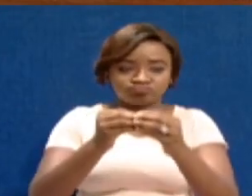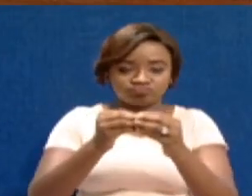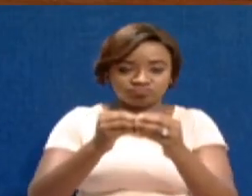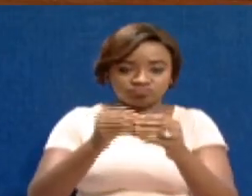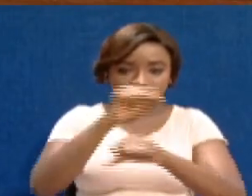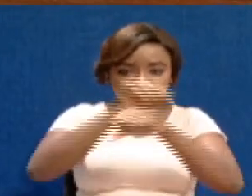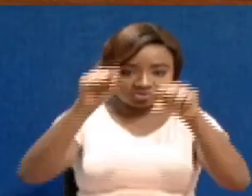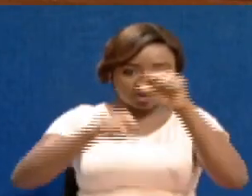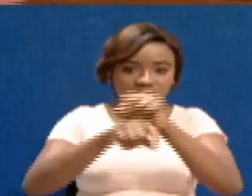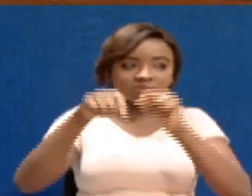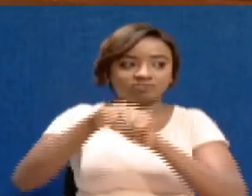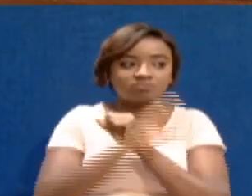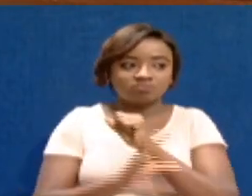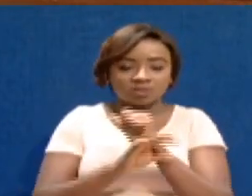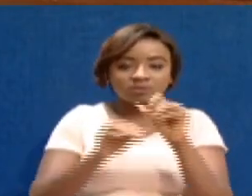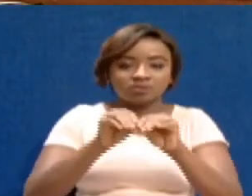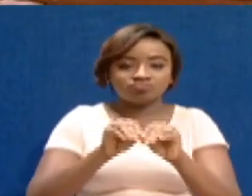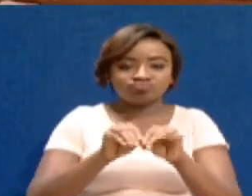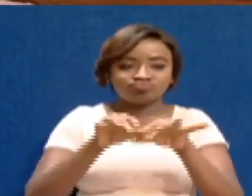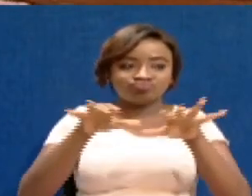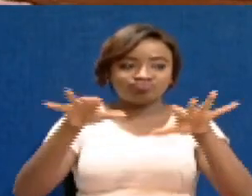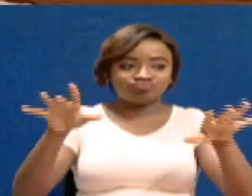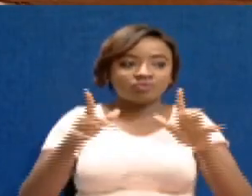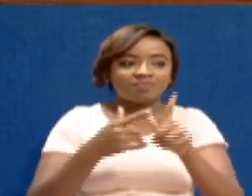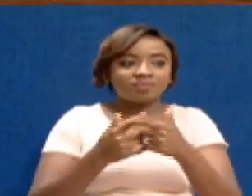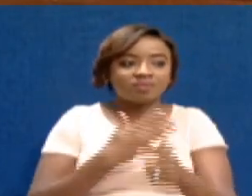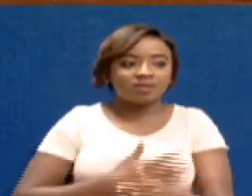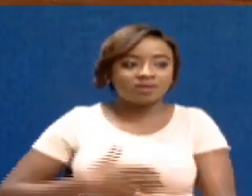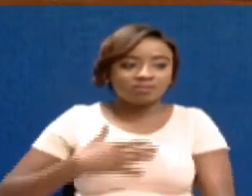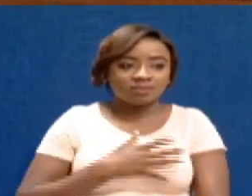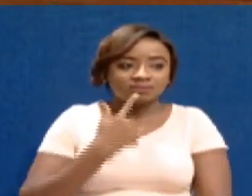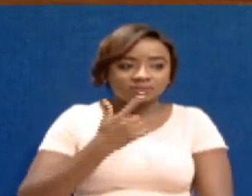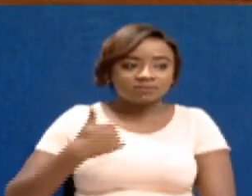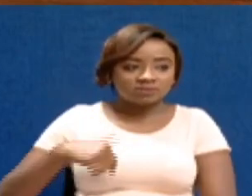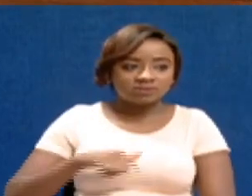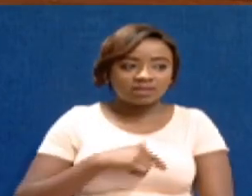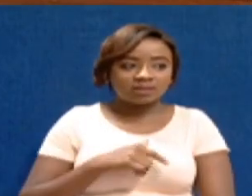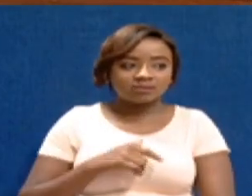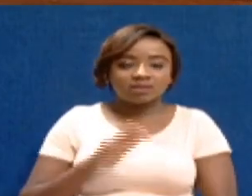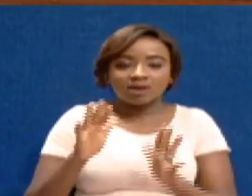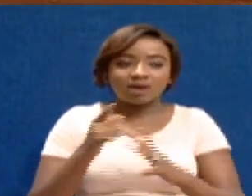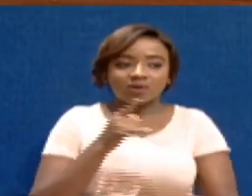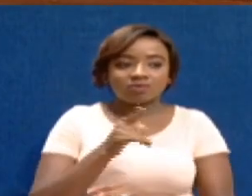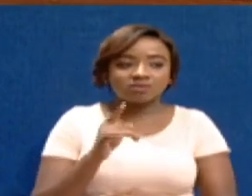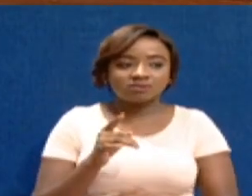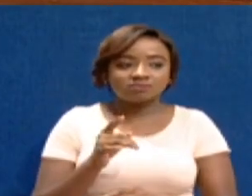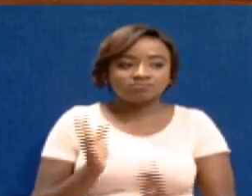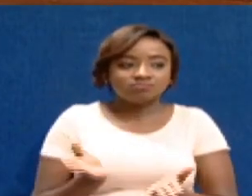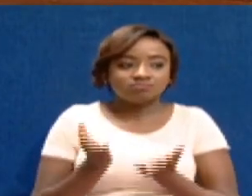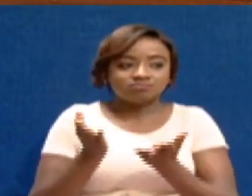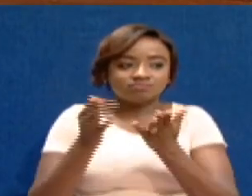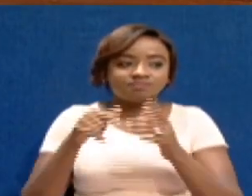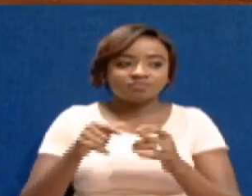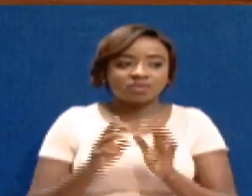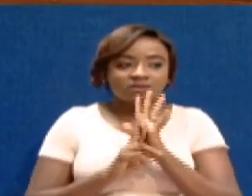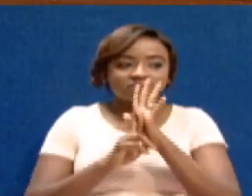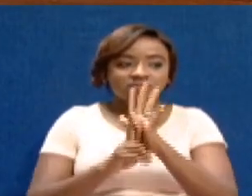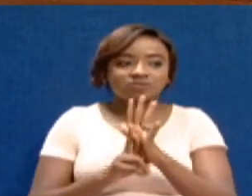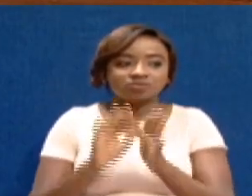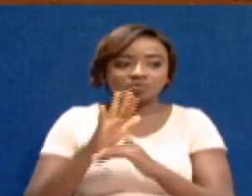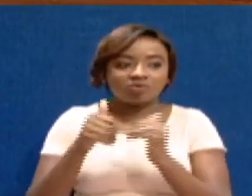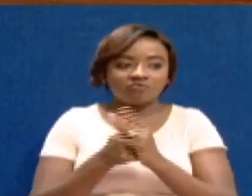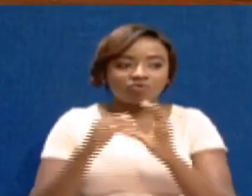the rare, these incredible cases in Nyanza and Meru, where you have Asian, Kenyans of Asian